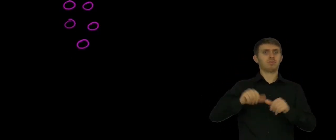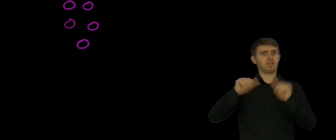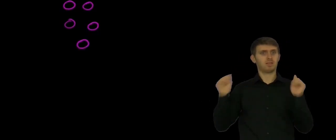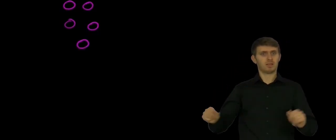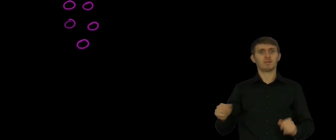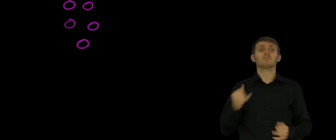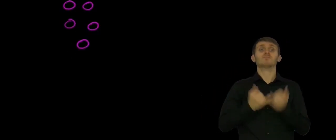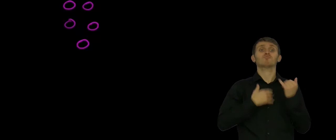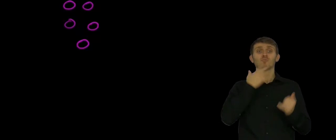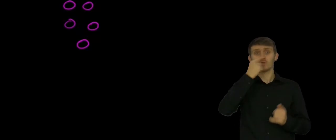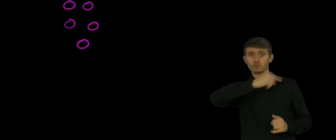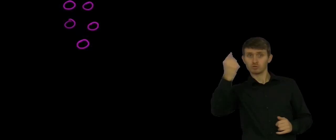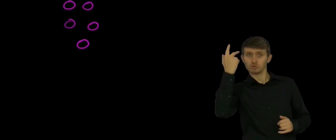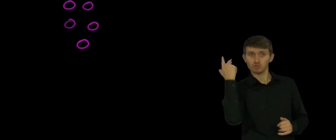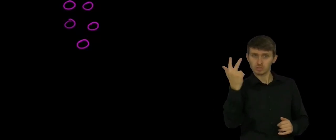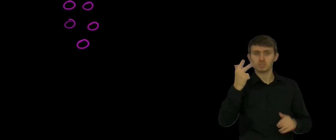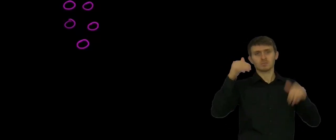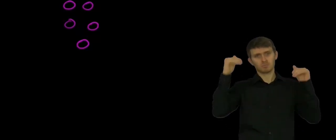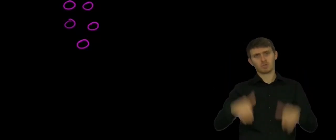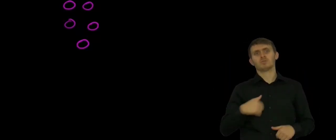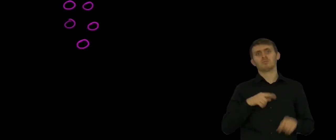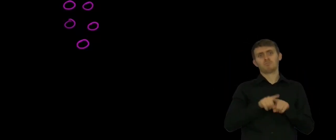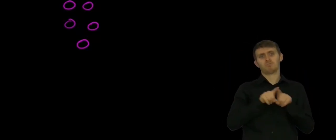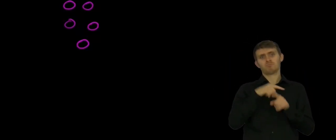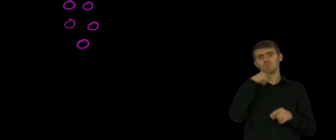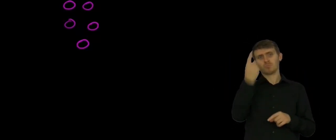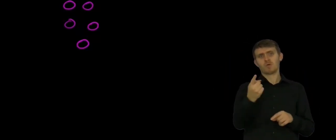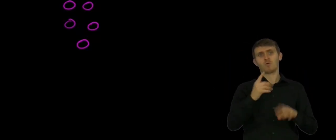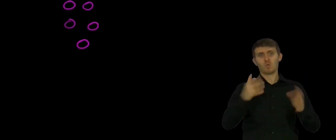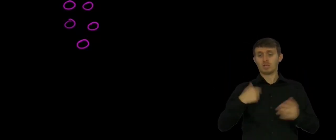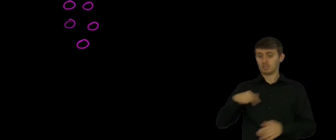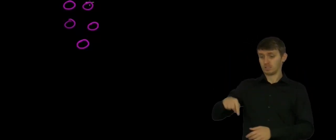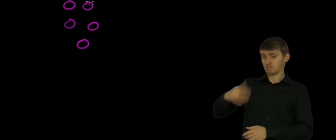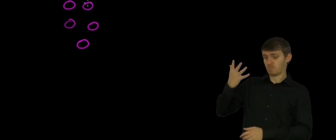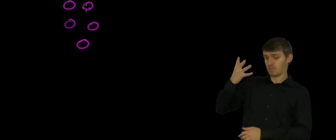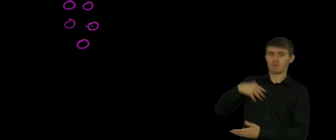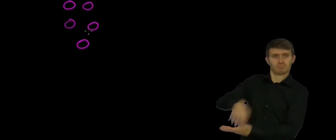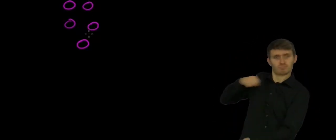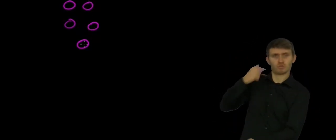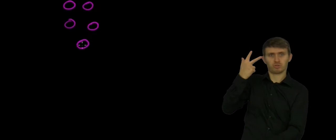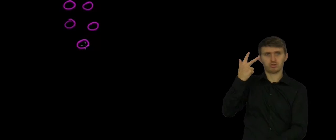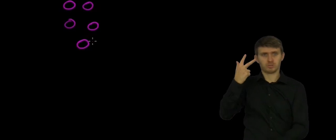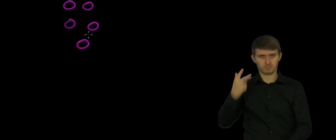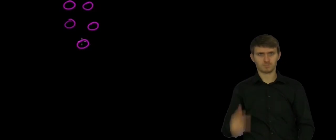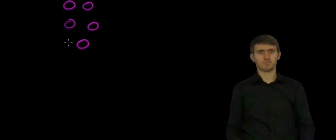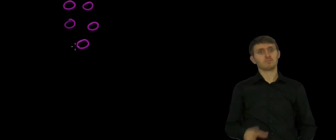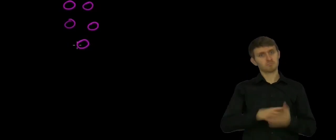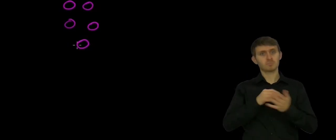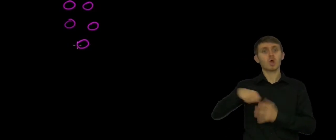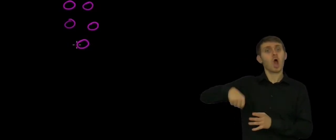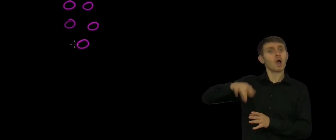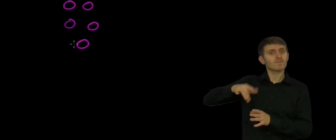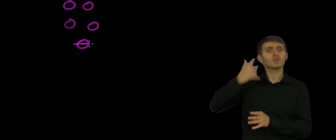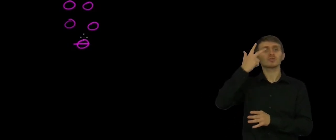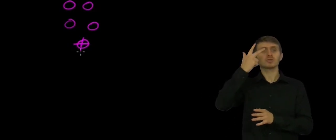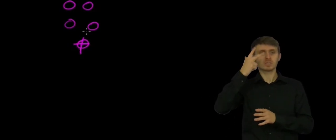say minus 3, or subtracting 3 from it, I can view that as saying, I'm going to take away 3 of these berries. So if